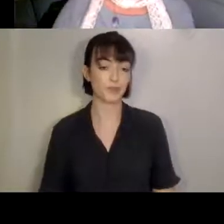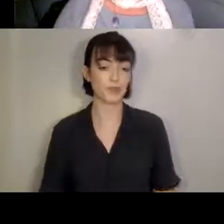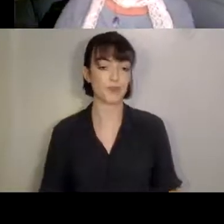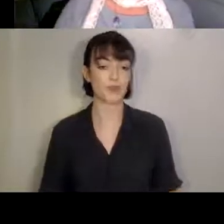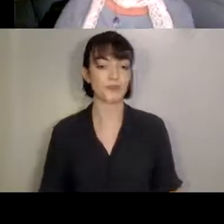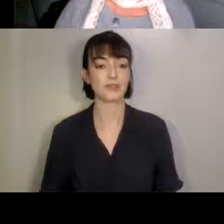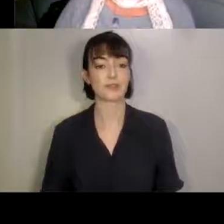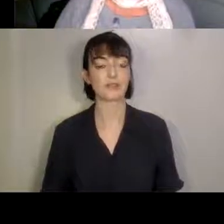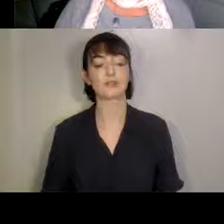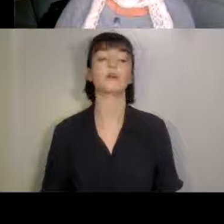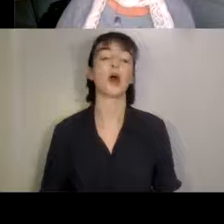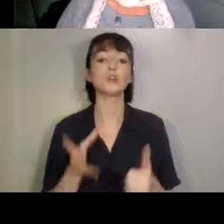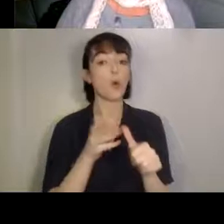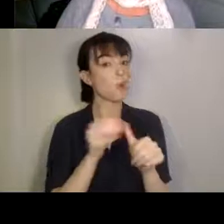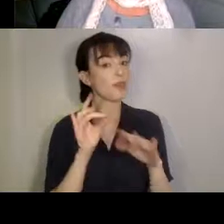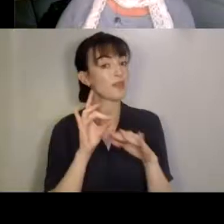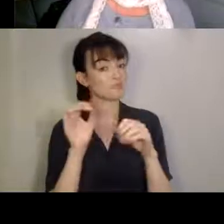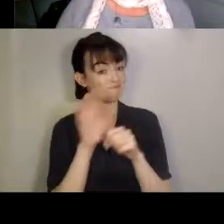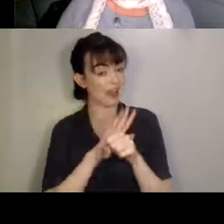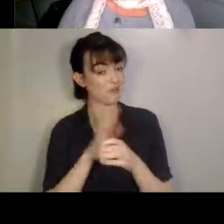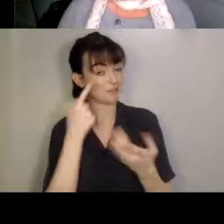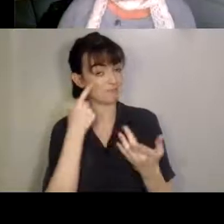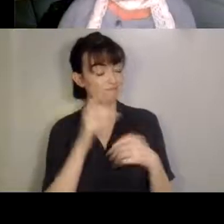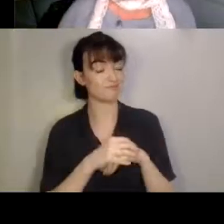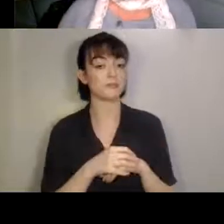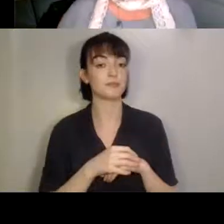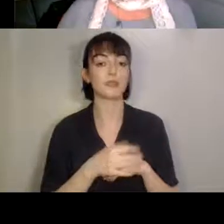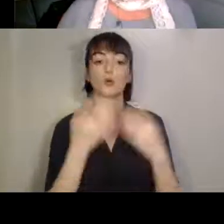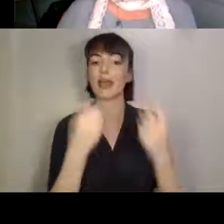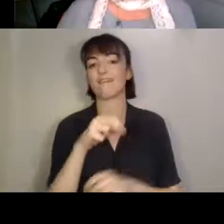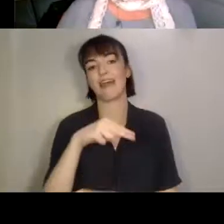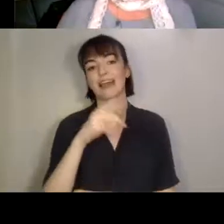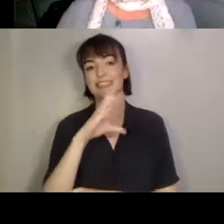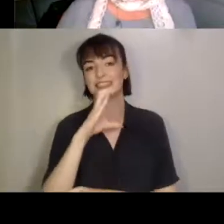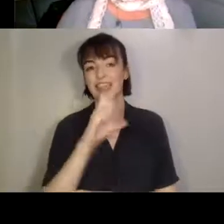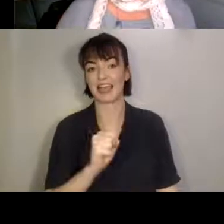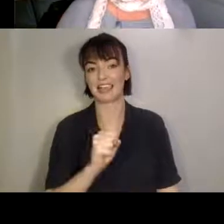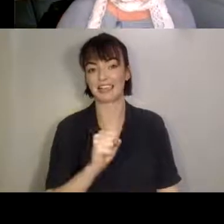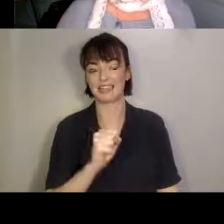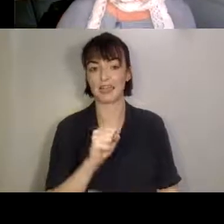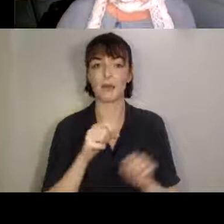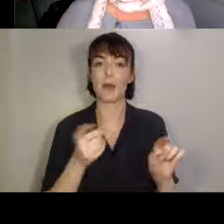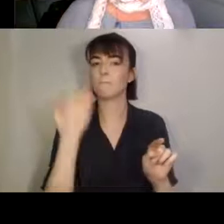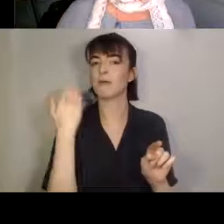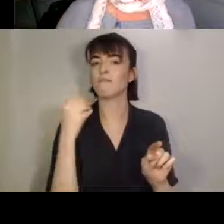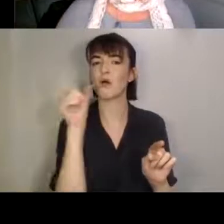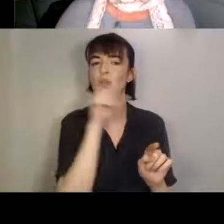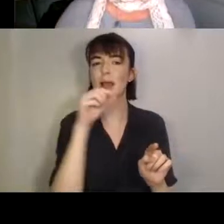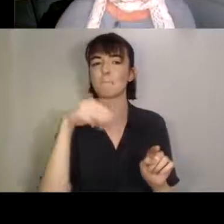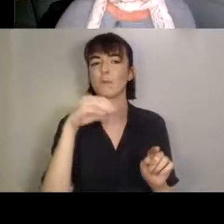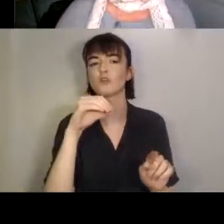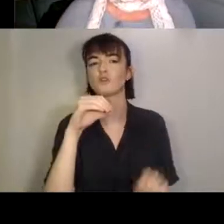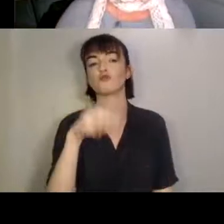So other sorts of areas to look at, well, we have the NDCS, what actually was, it used to be called the monitoring